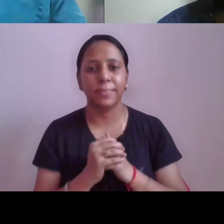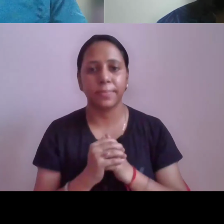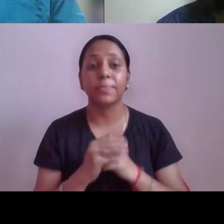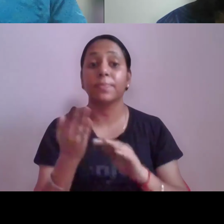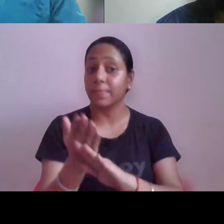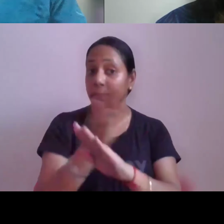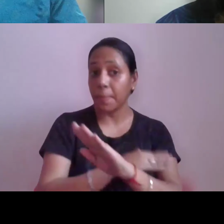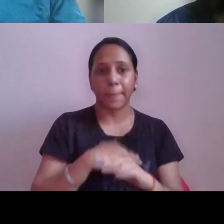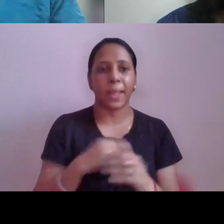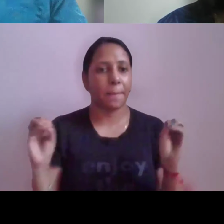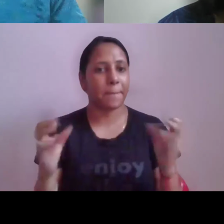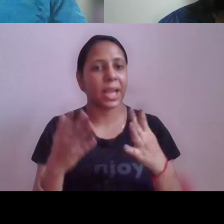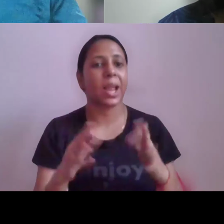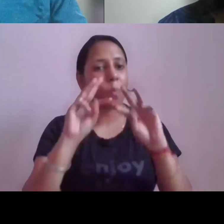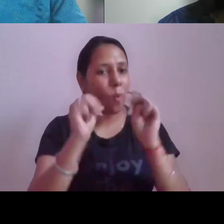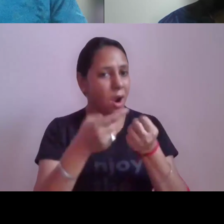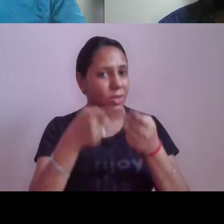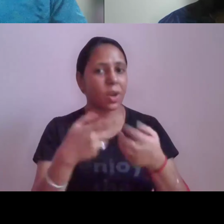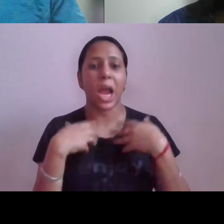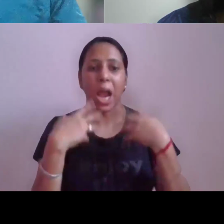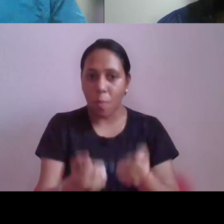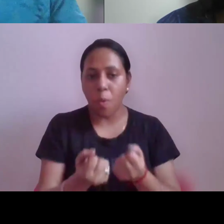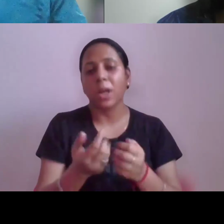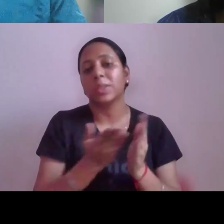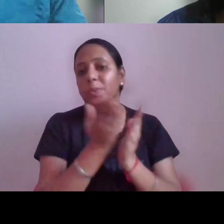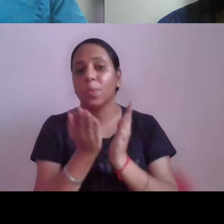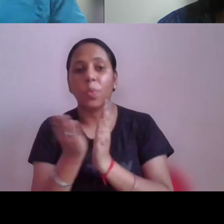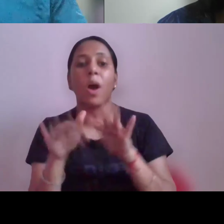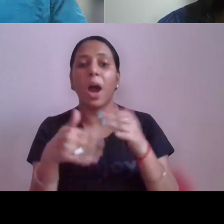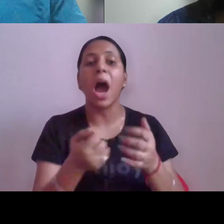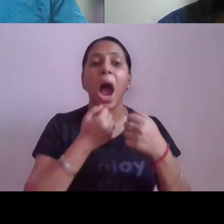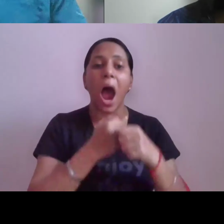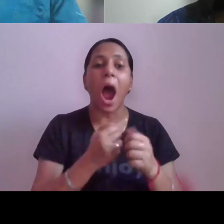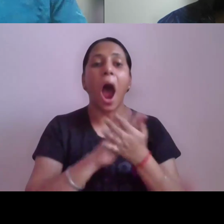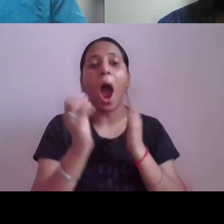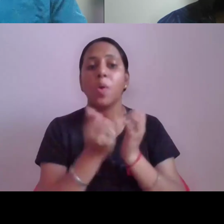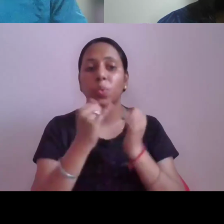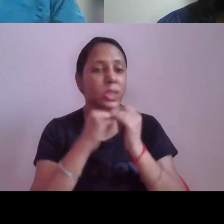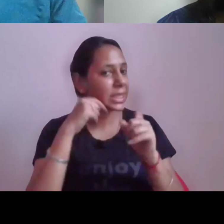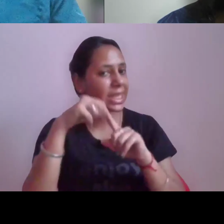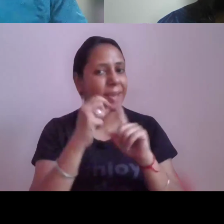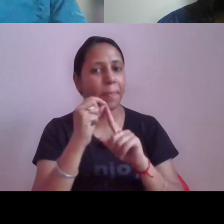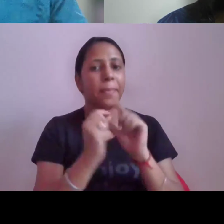Before we can begin with the workshop, I would like to take you through the housekeeping rules.